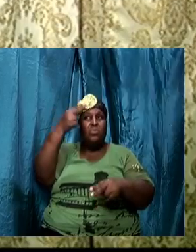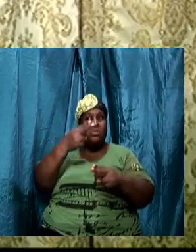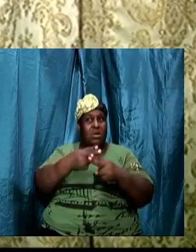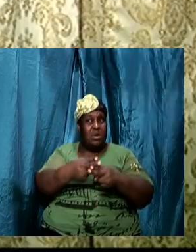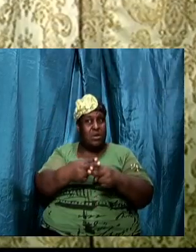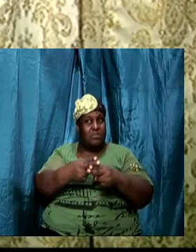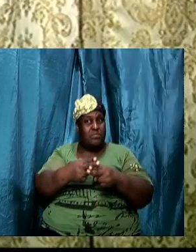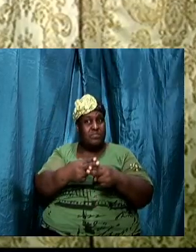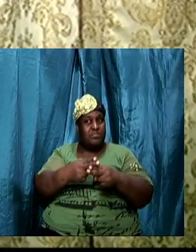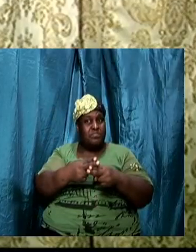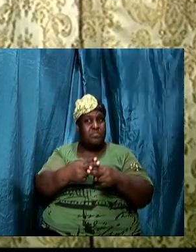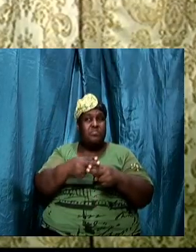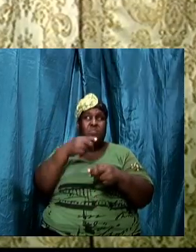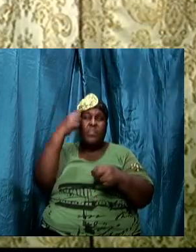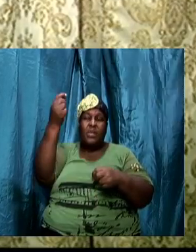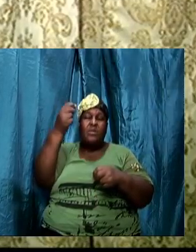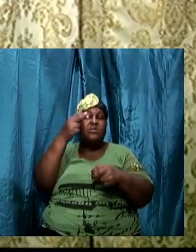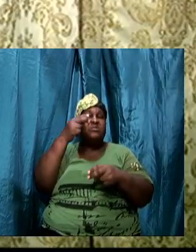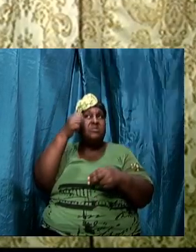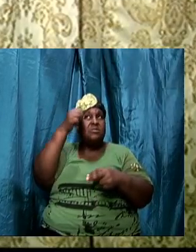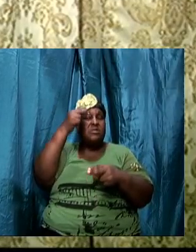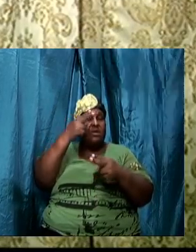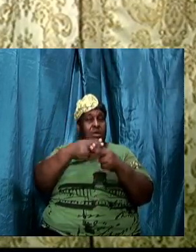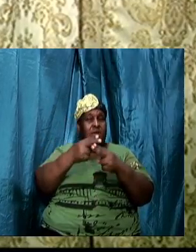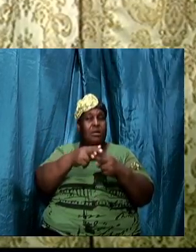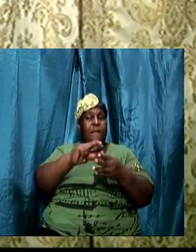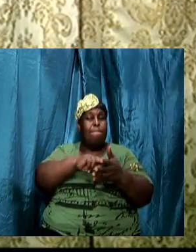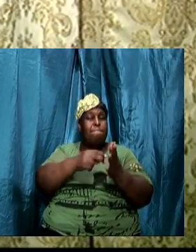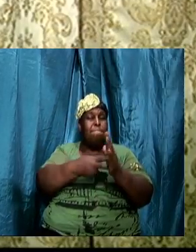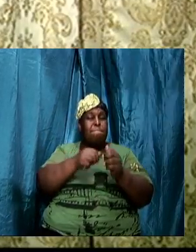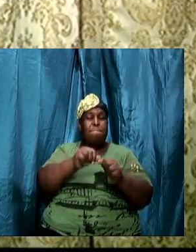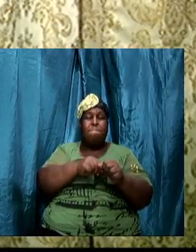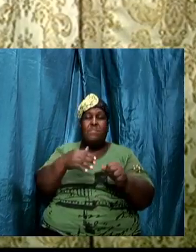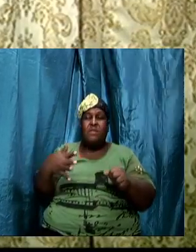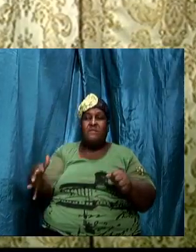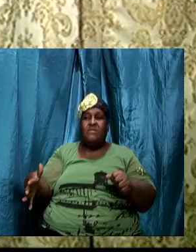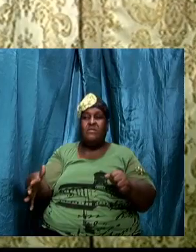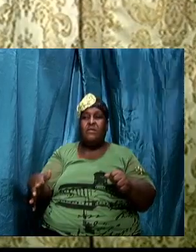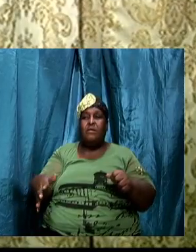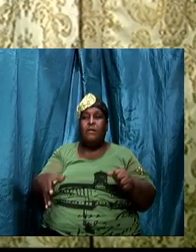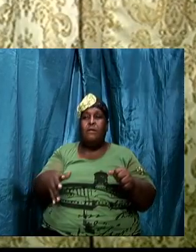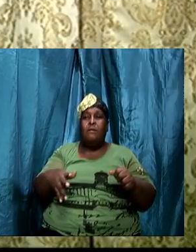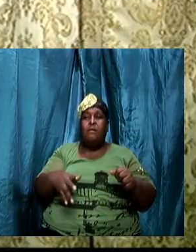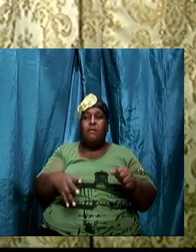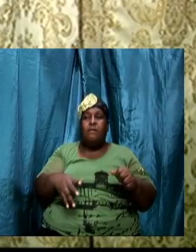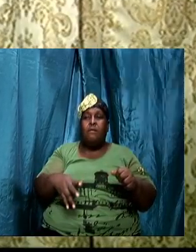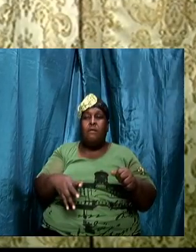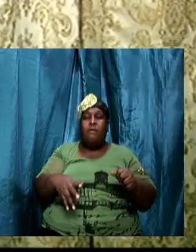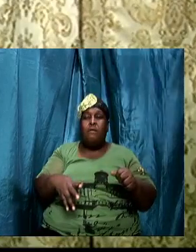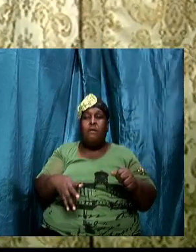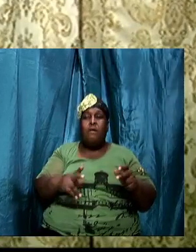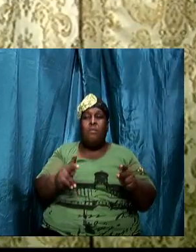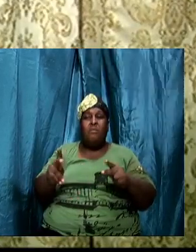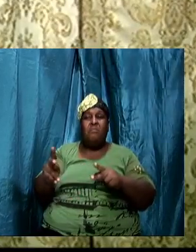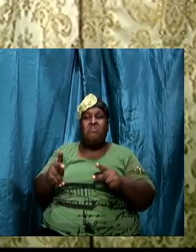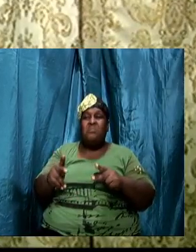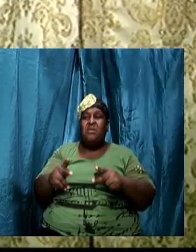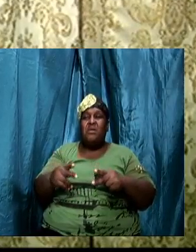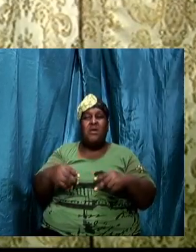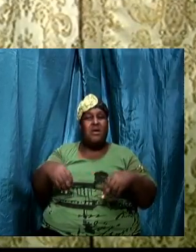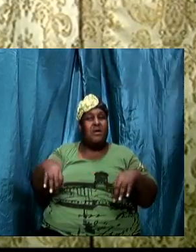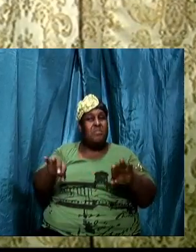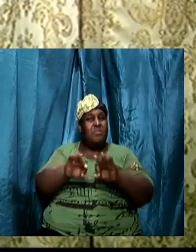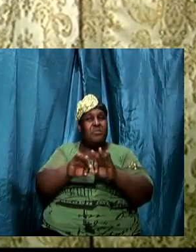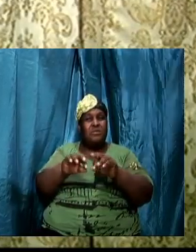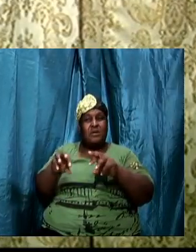said, means everything. He places significant value on this word.